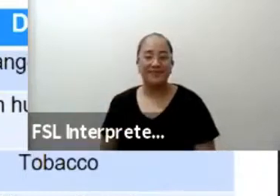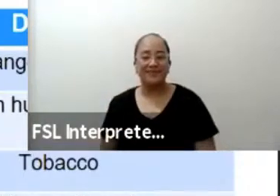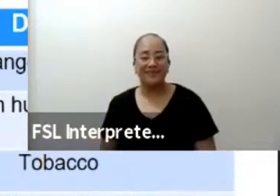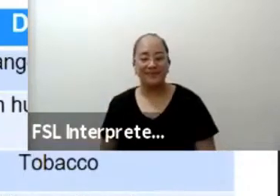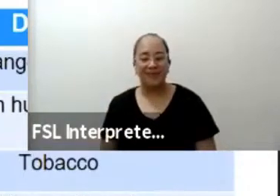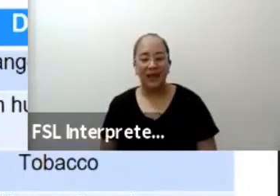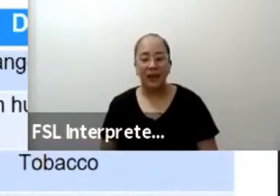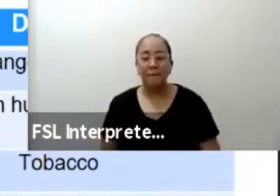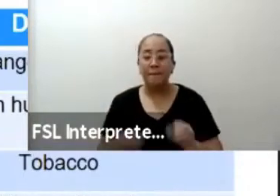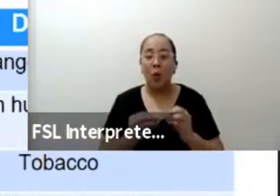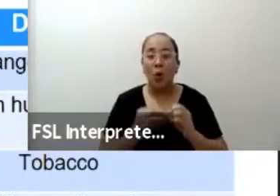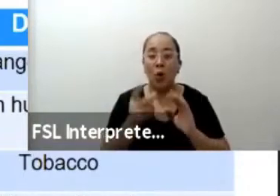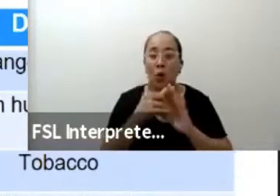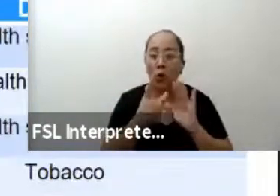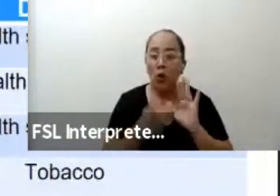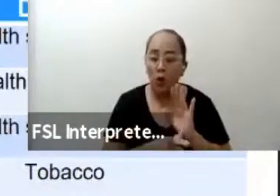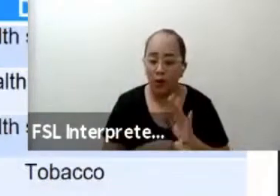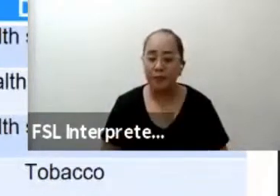More laws.